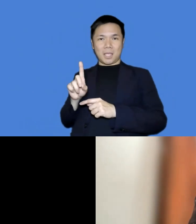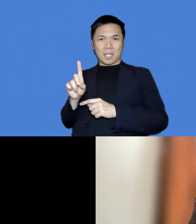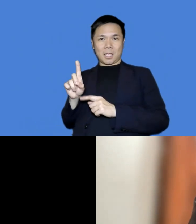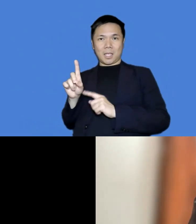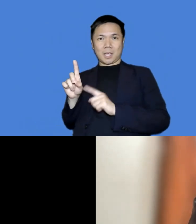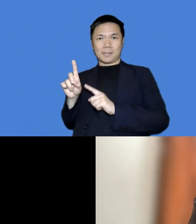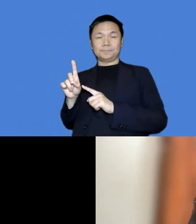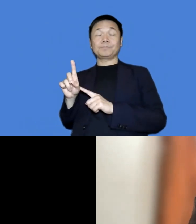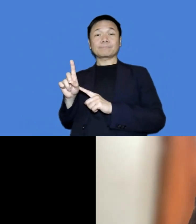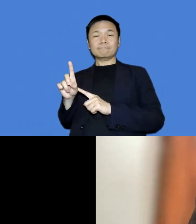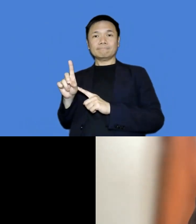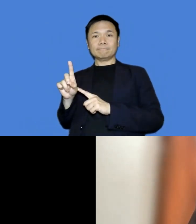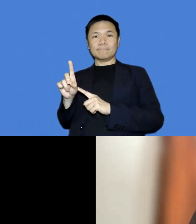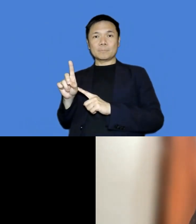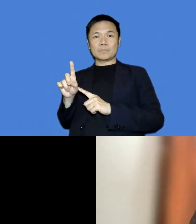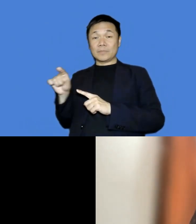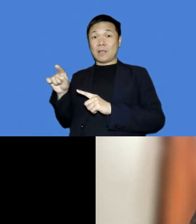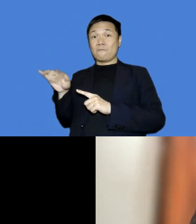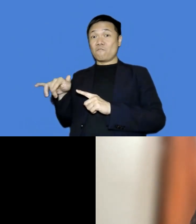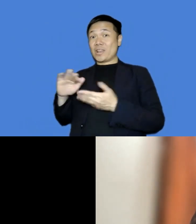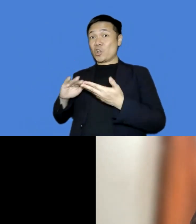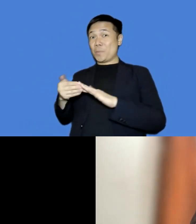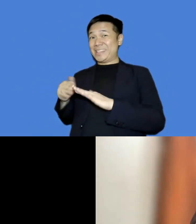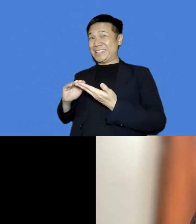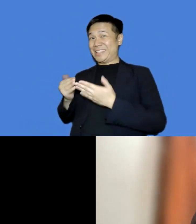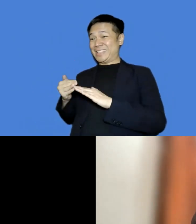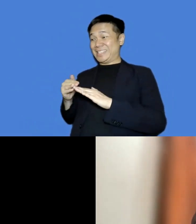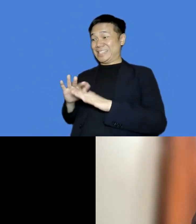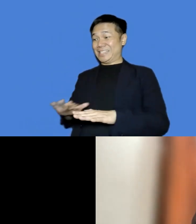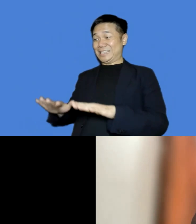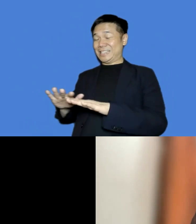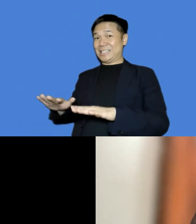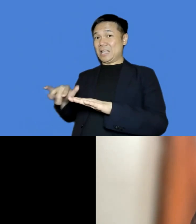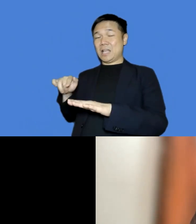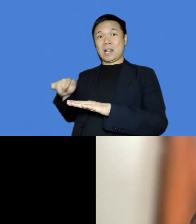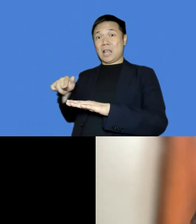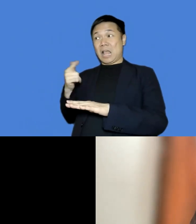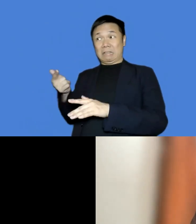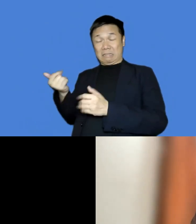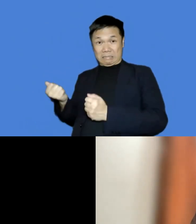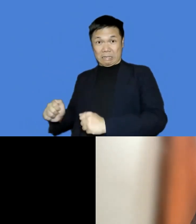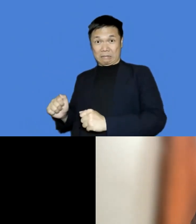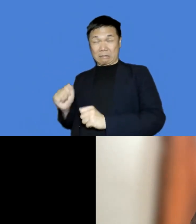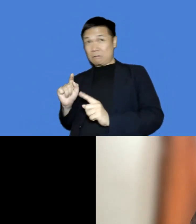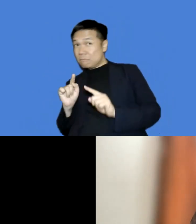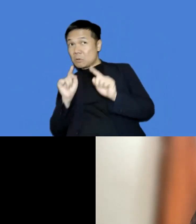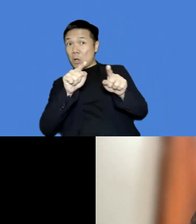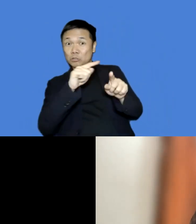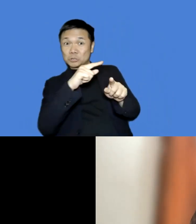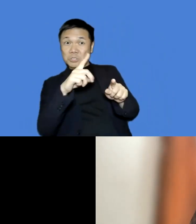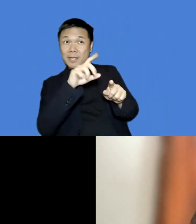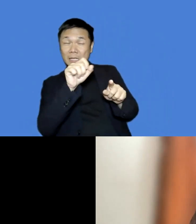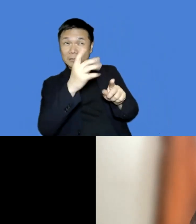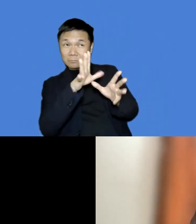and OPDs at the grassroots level benefit from the GDS? And how can